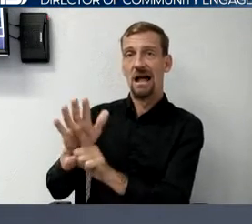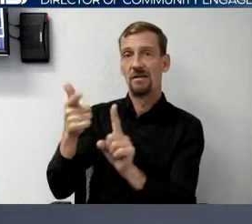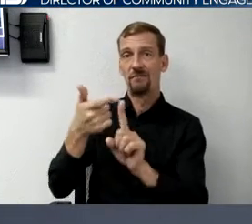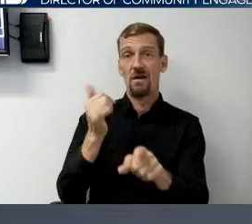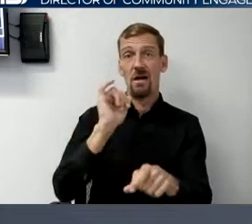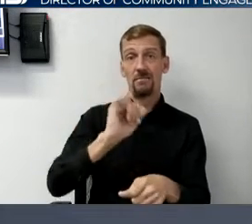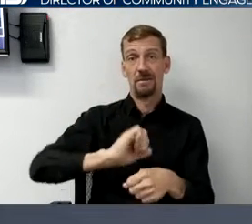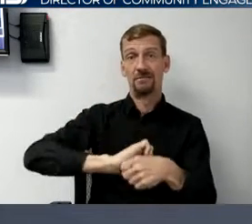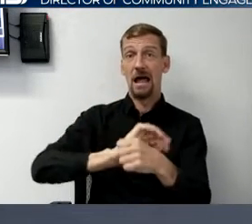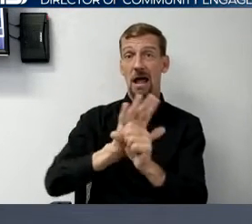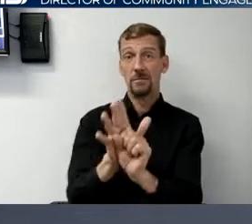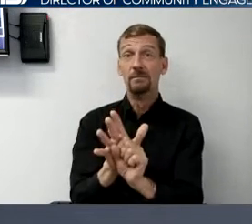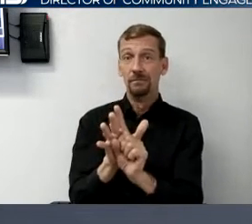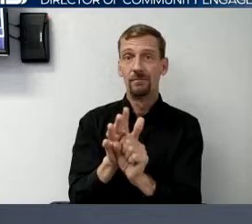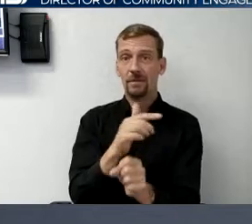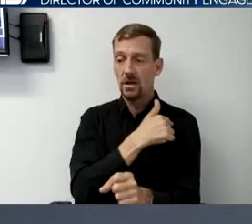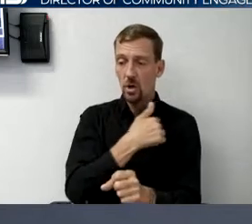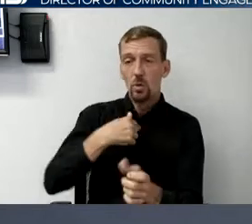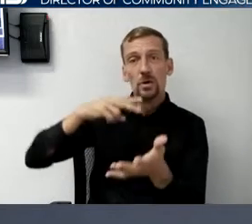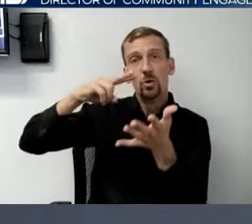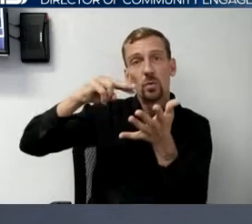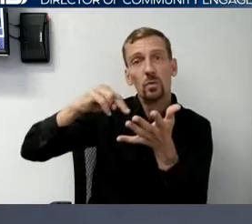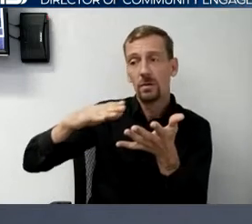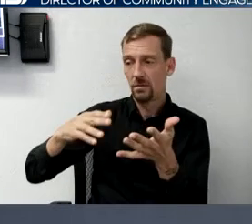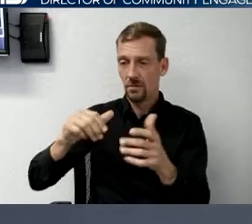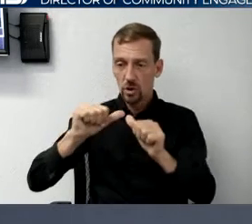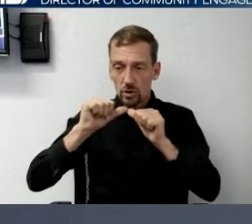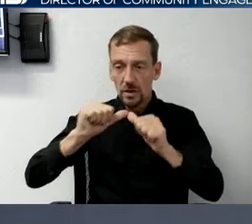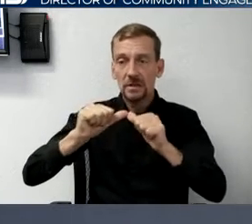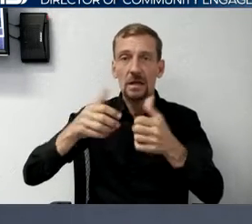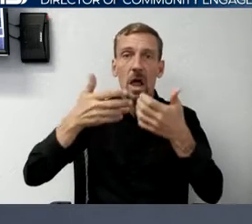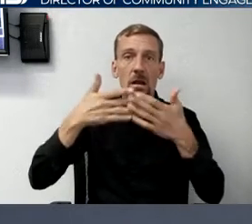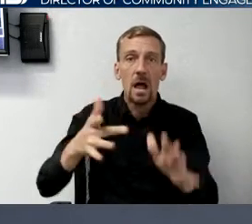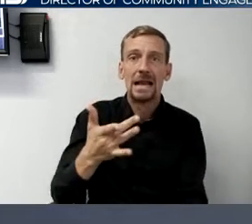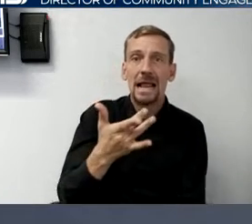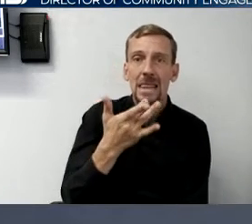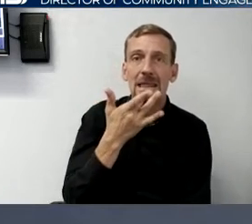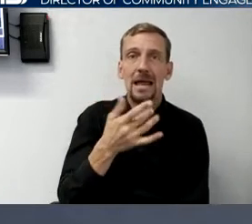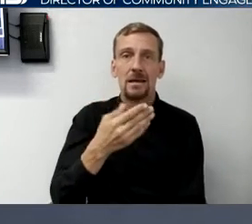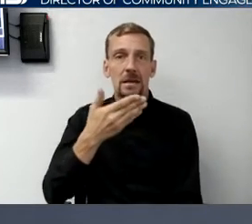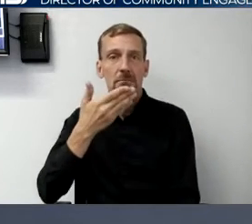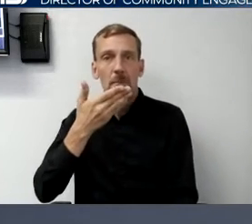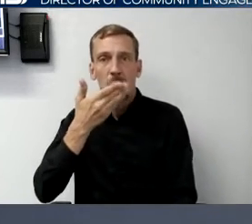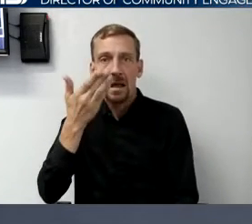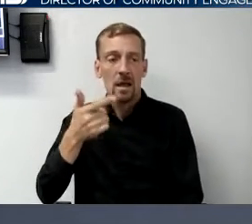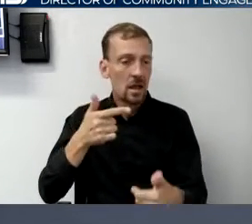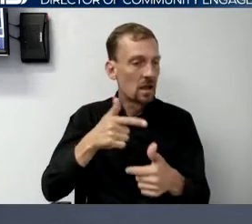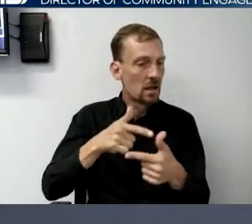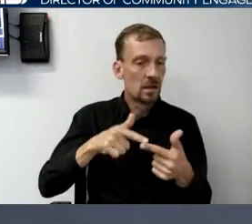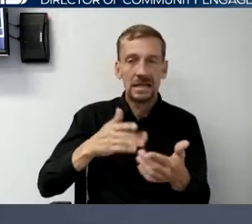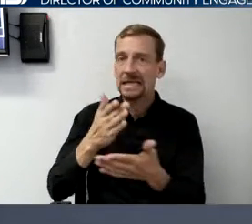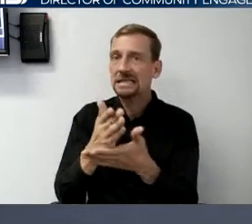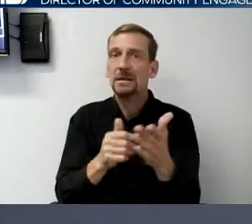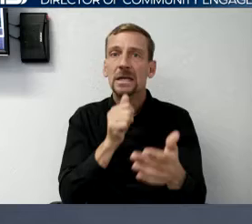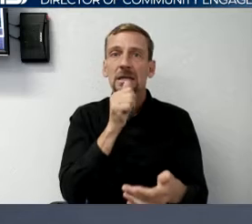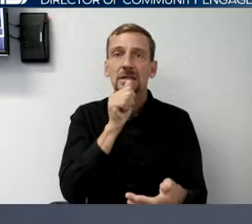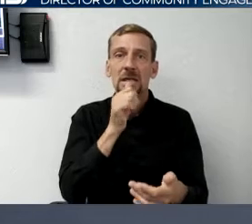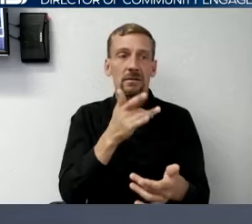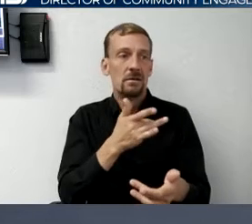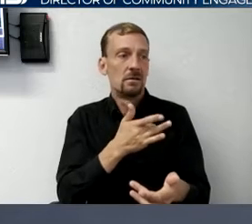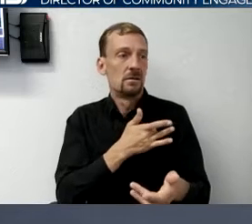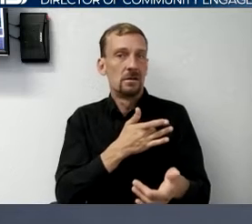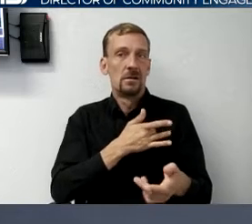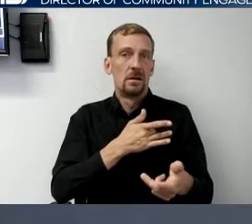virus. And we read about that, a continued loss of taste or smell, some suffering,